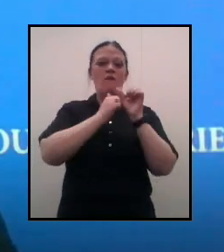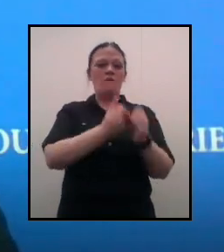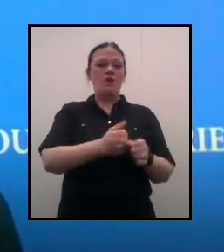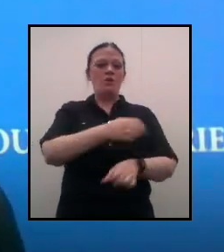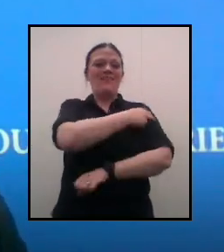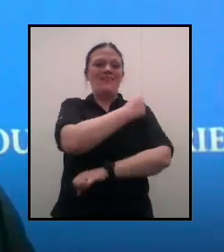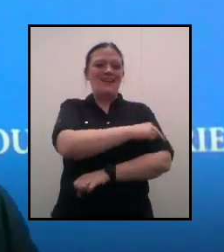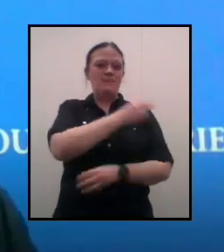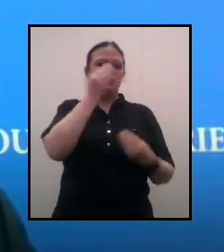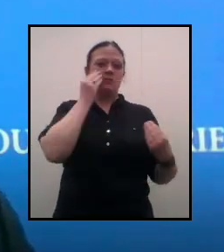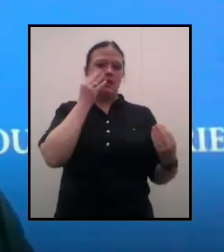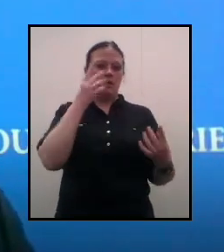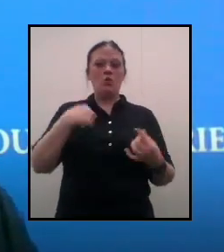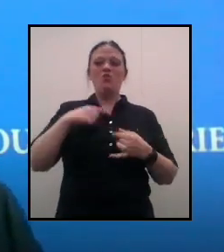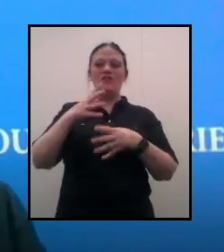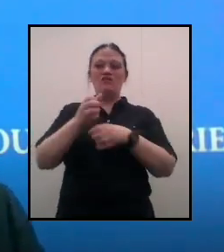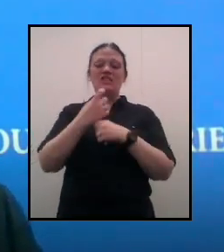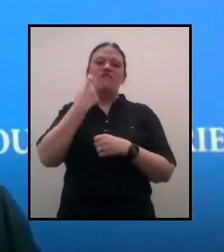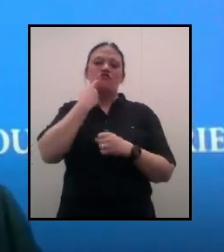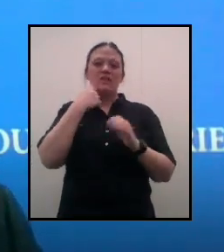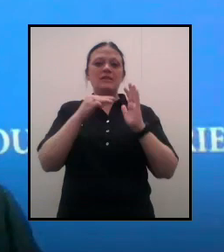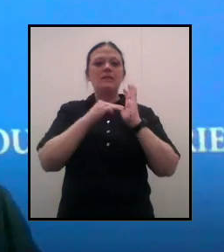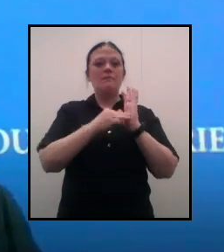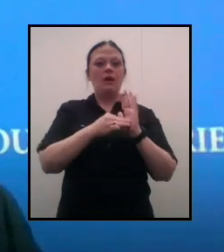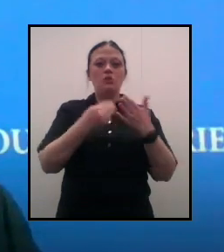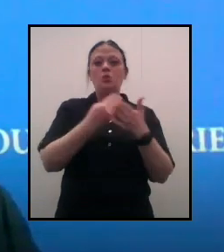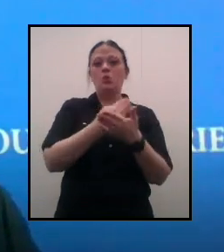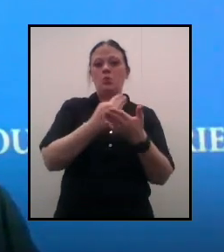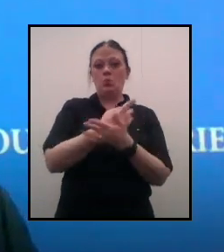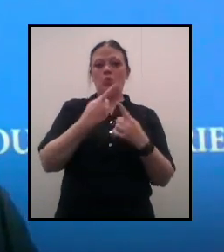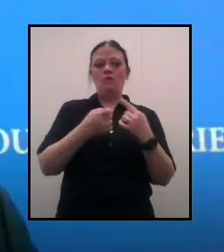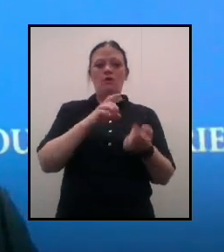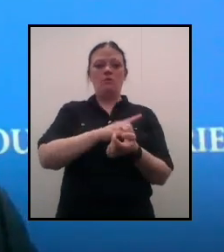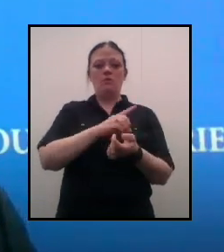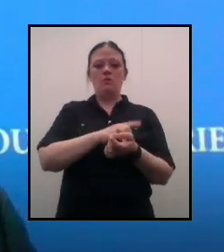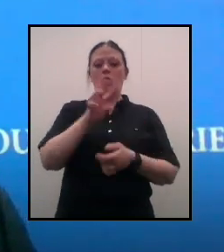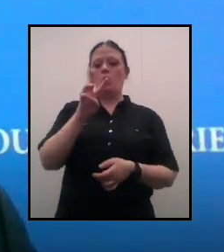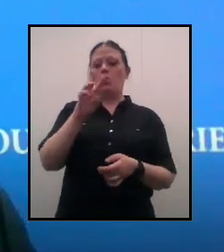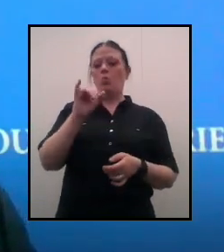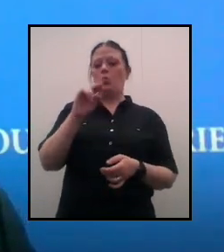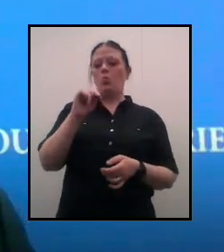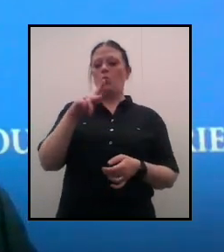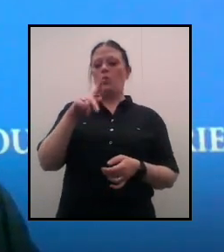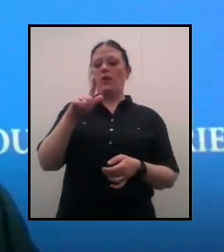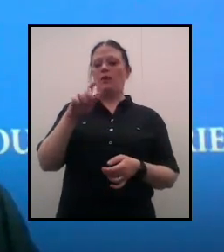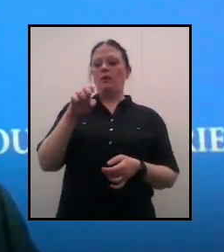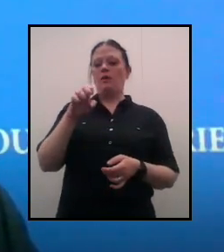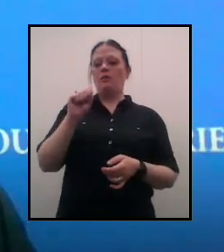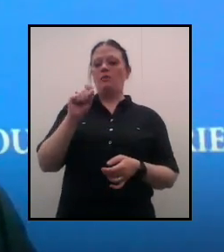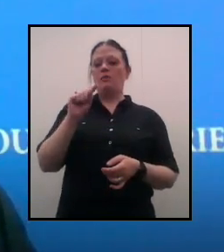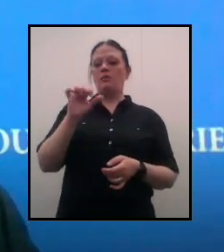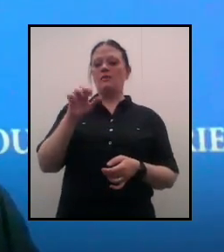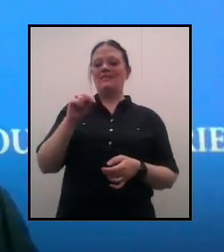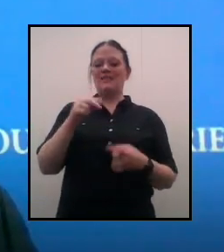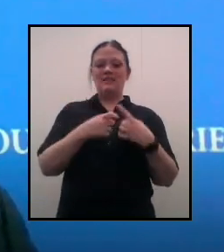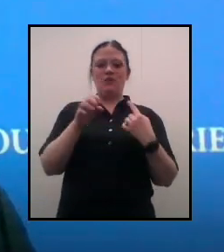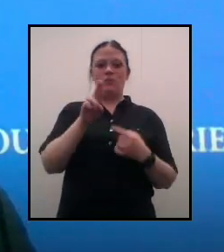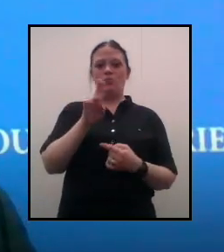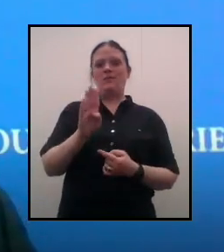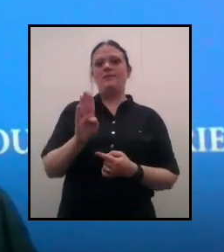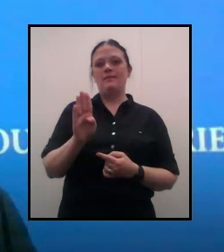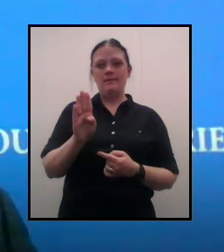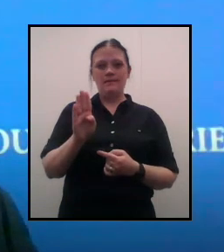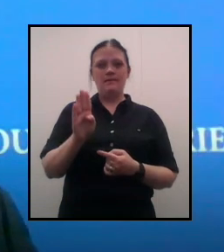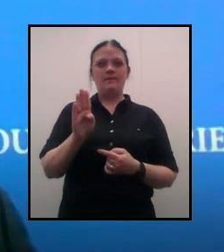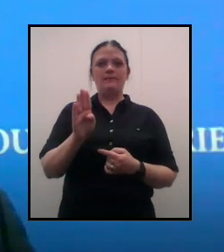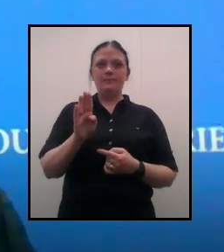data. We have received some recent modeling, new modeling from Dr. Peter Winkelstein and his team from UB, and it pretty much has us on